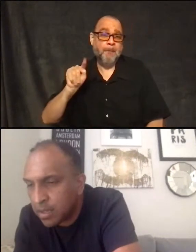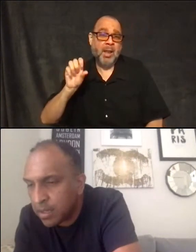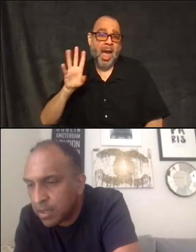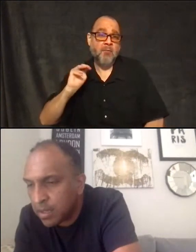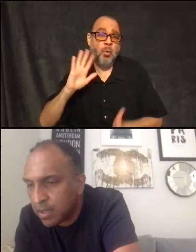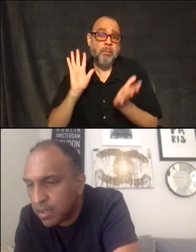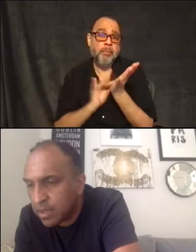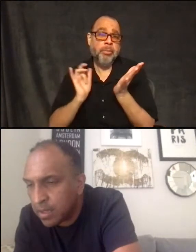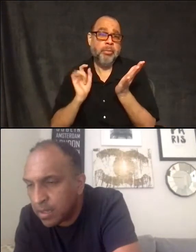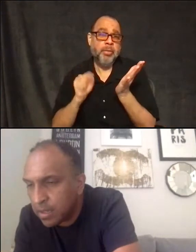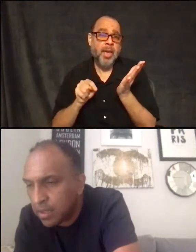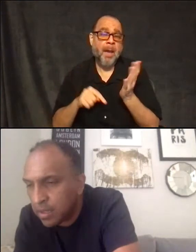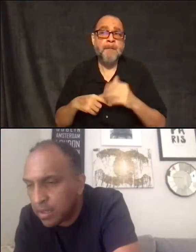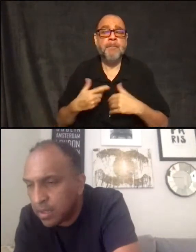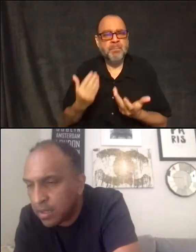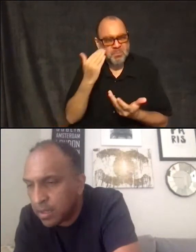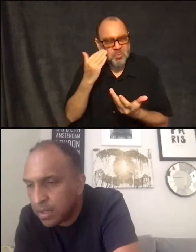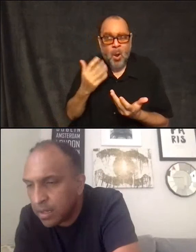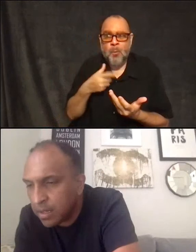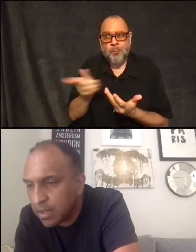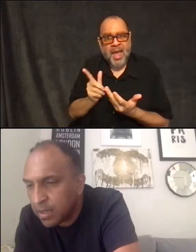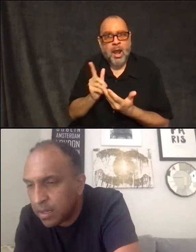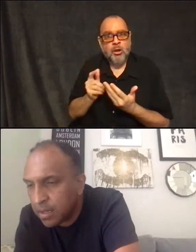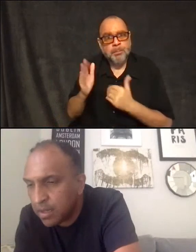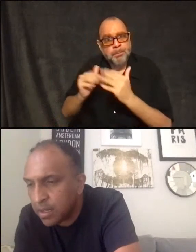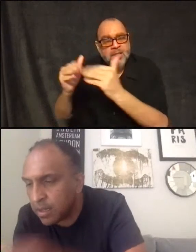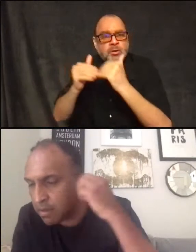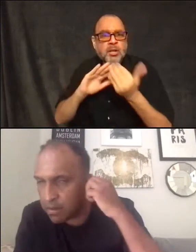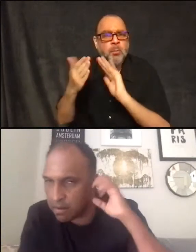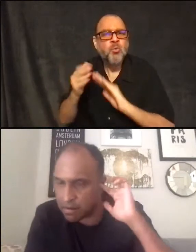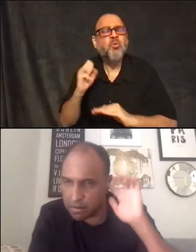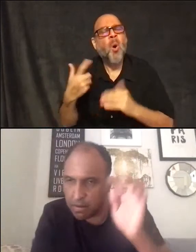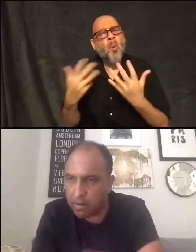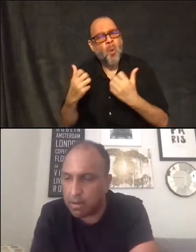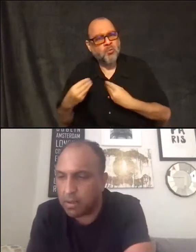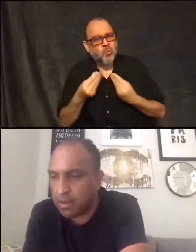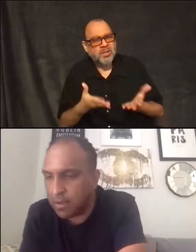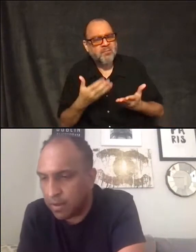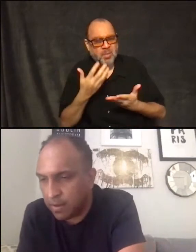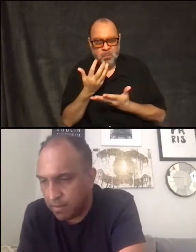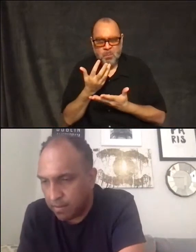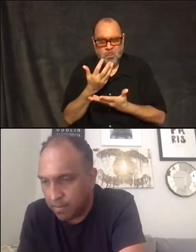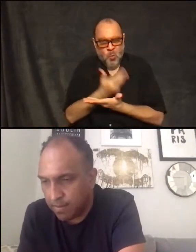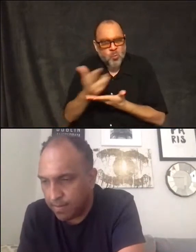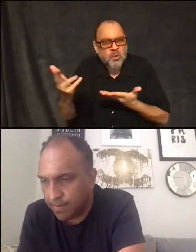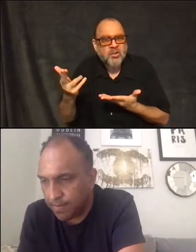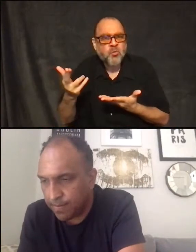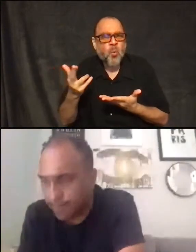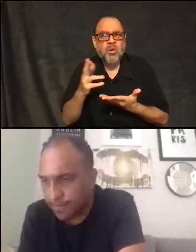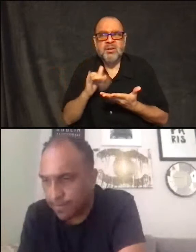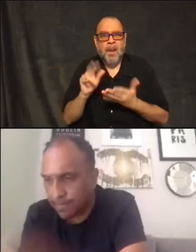developing a community. And I wanted to provide access to a variety of different resources that allows people to monetize their brand